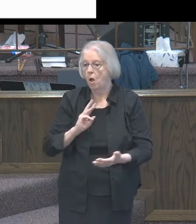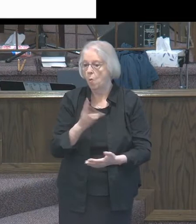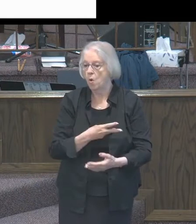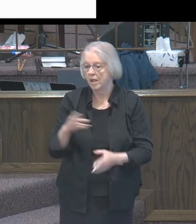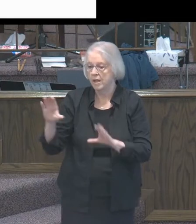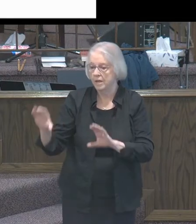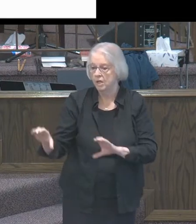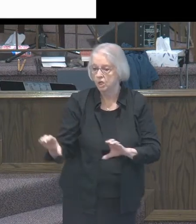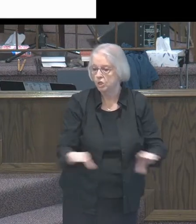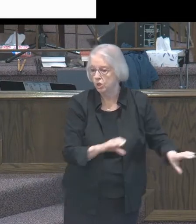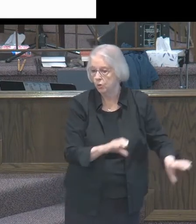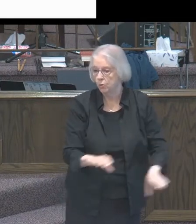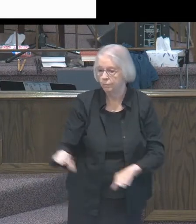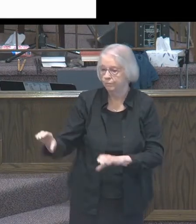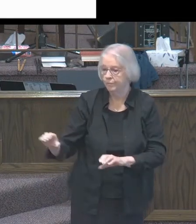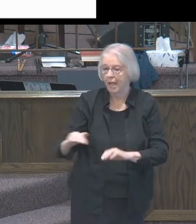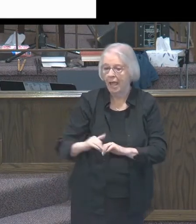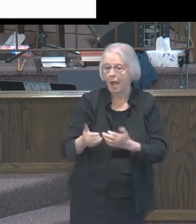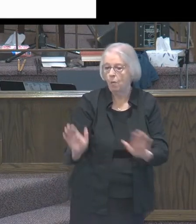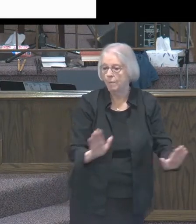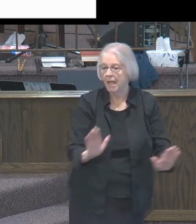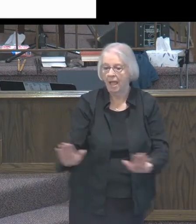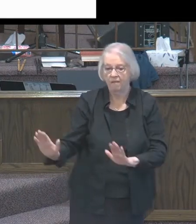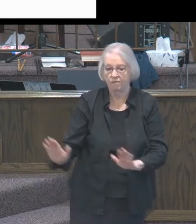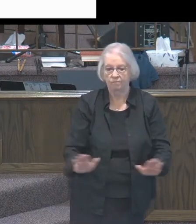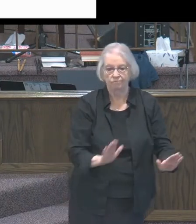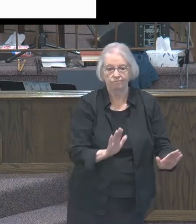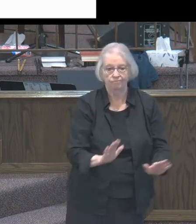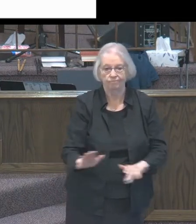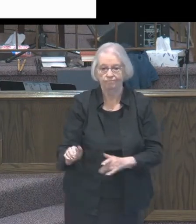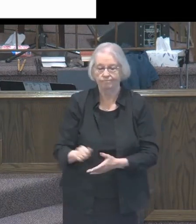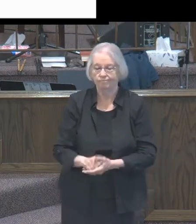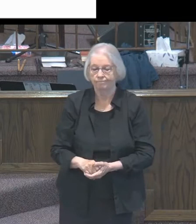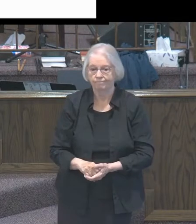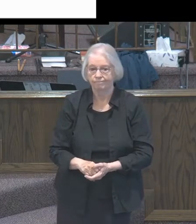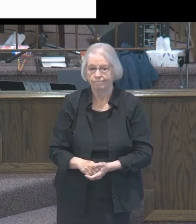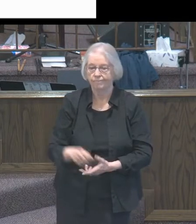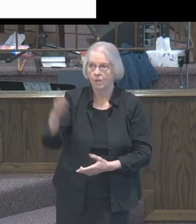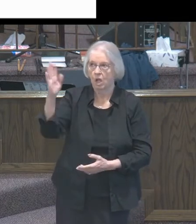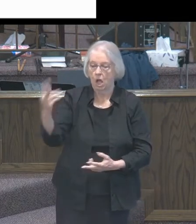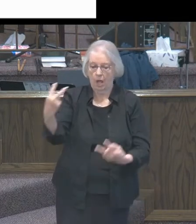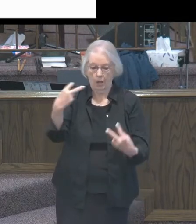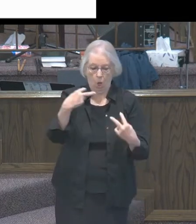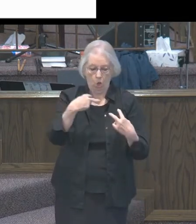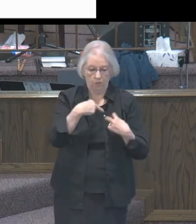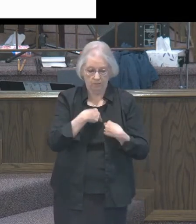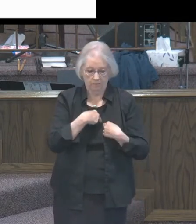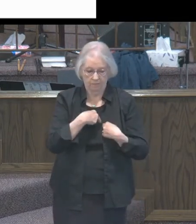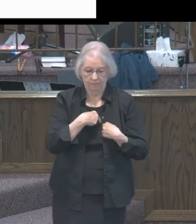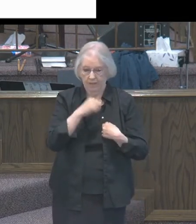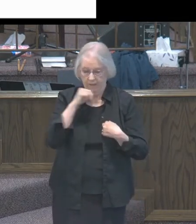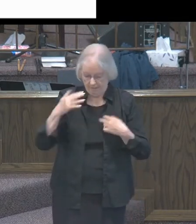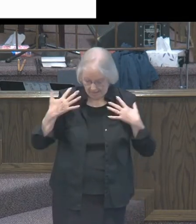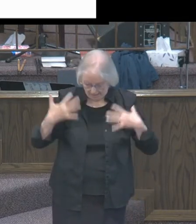God is much more concerned with what he sees here than what man sees